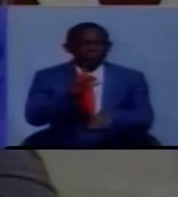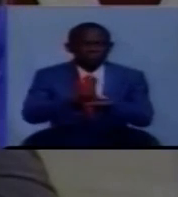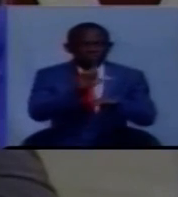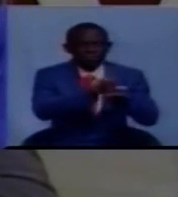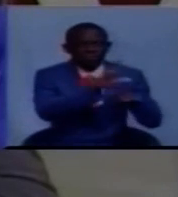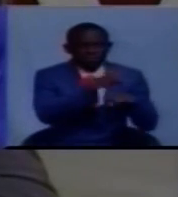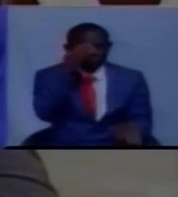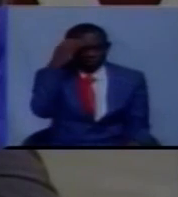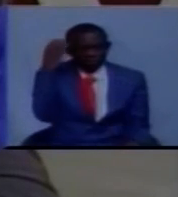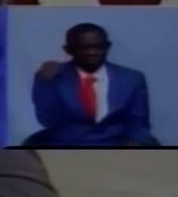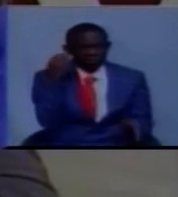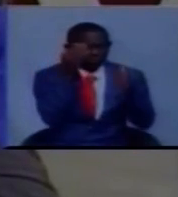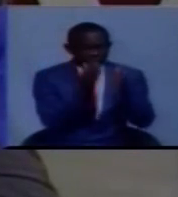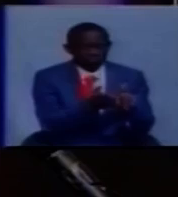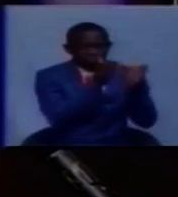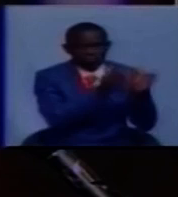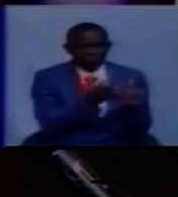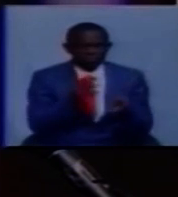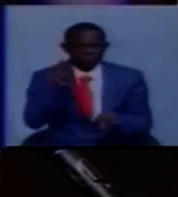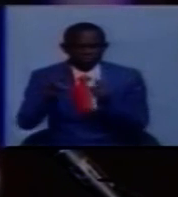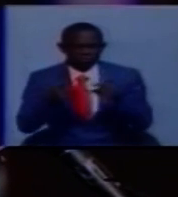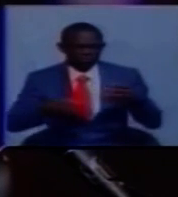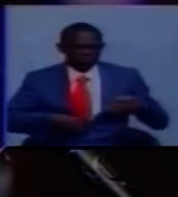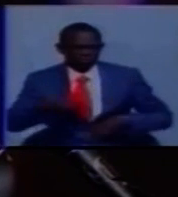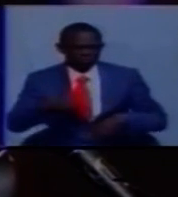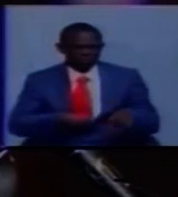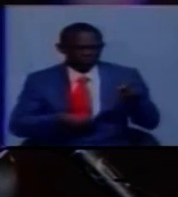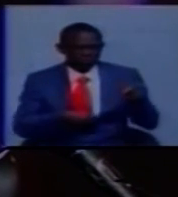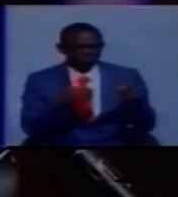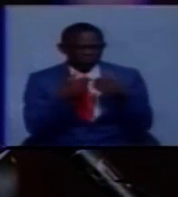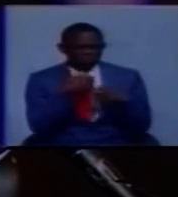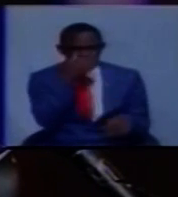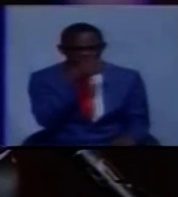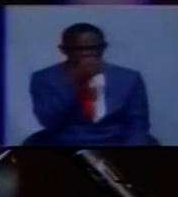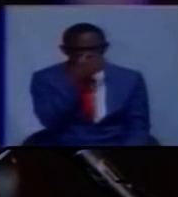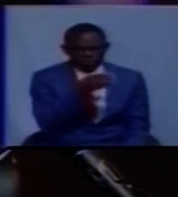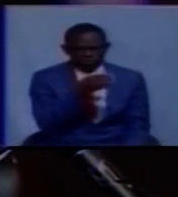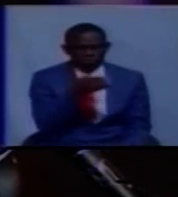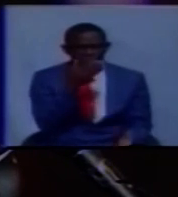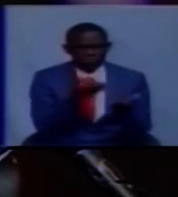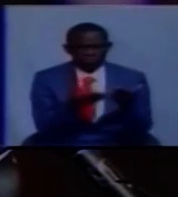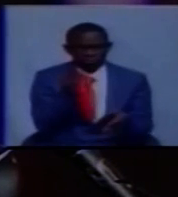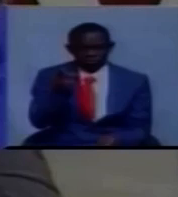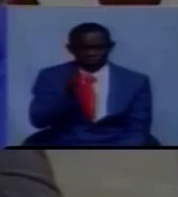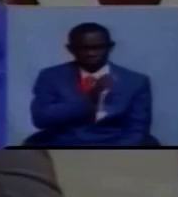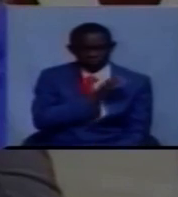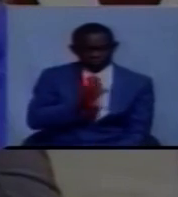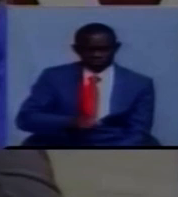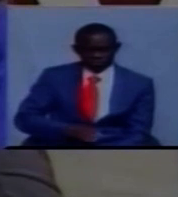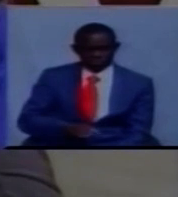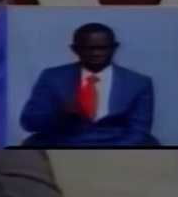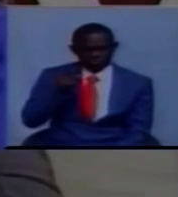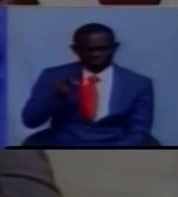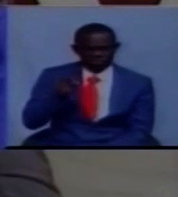in some companies, and eventually they get to the company and they just leave, and the problem is not resolved.